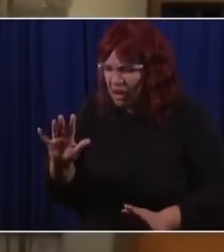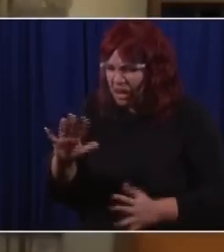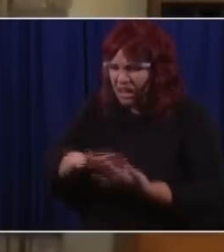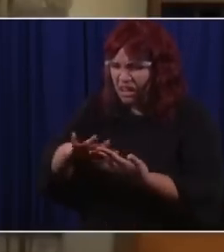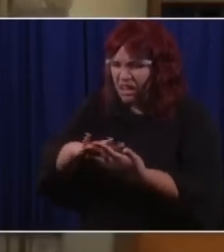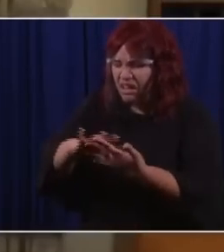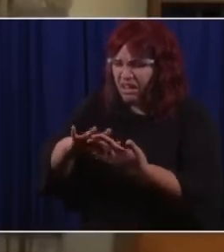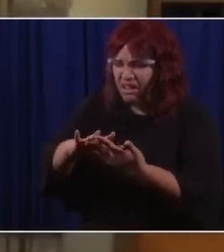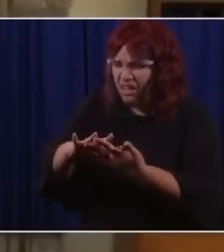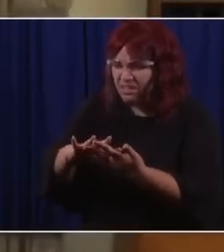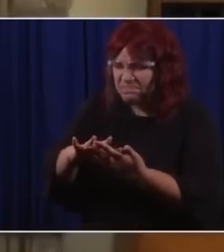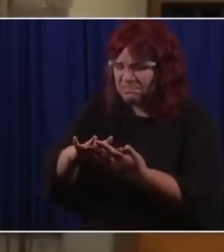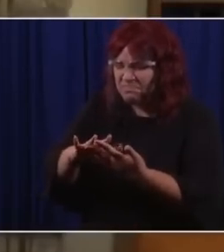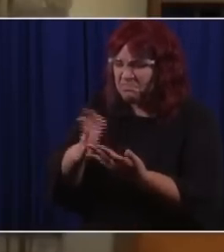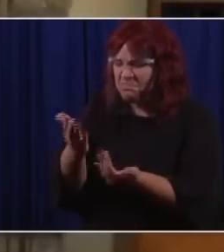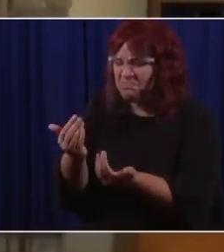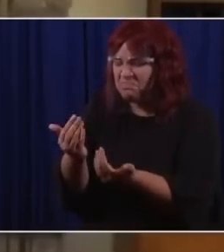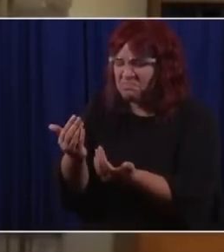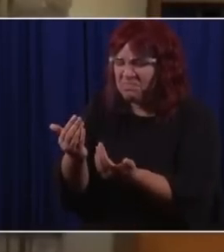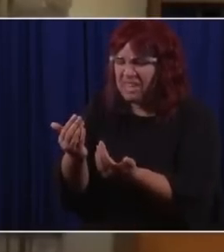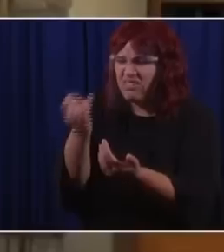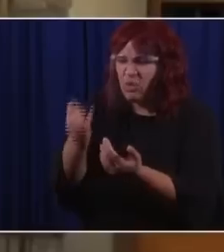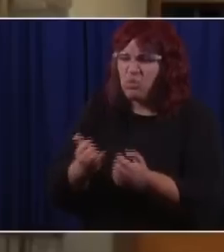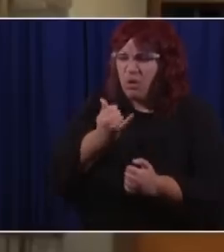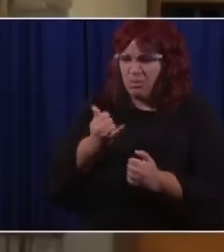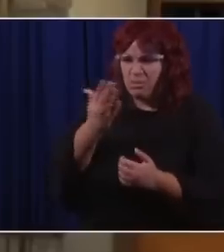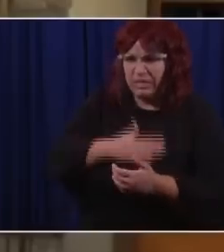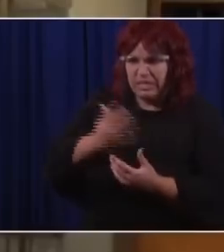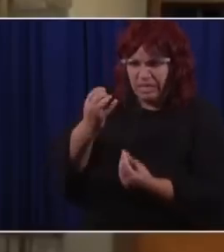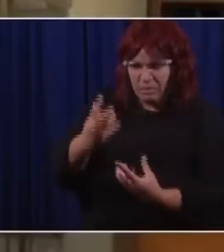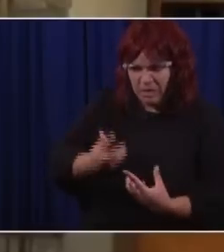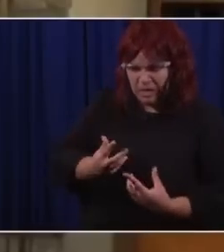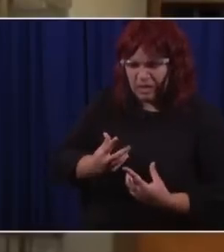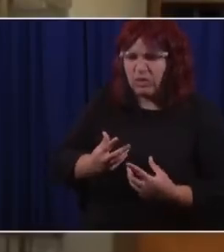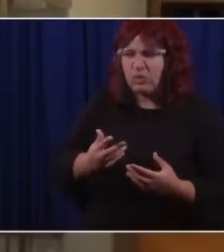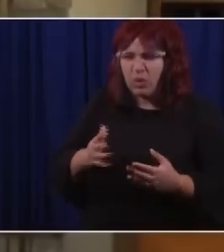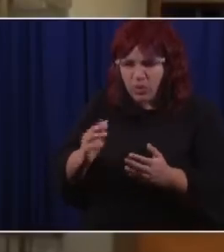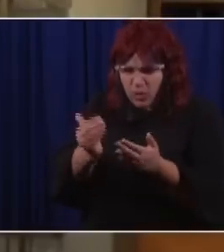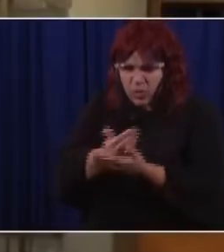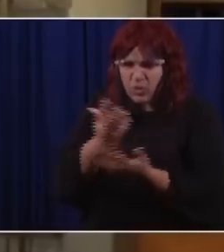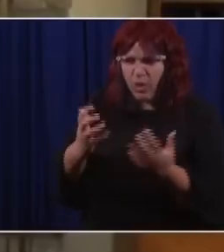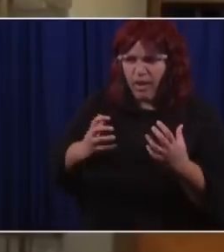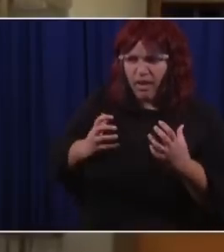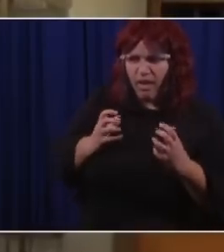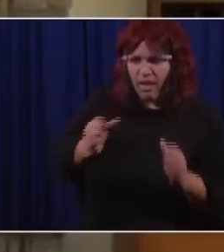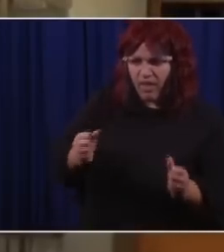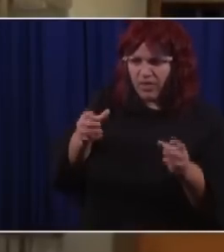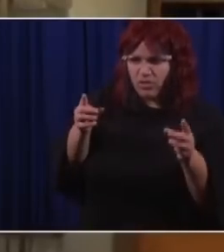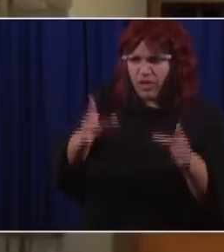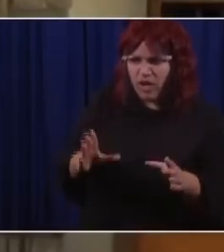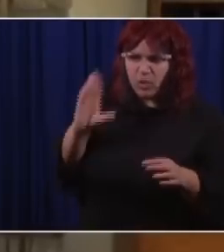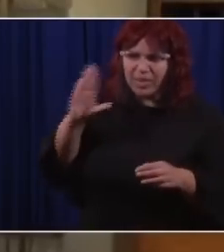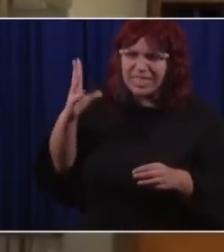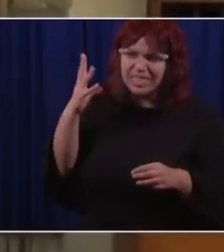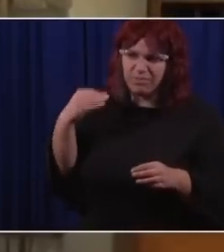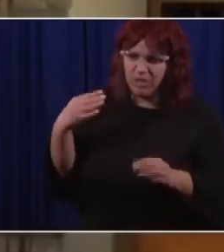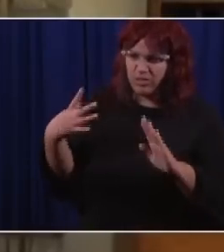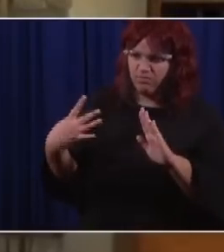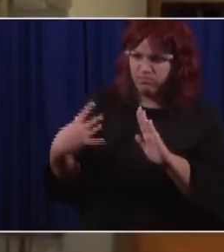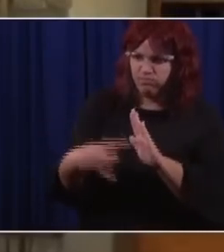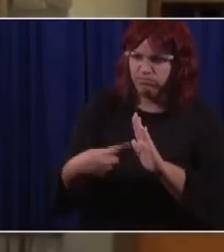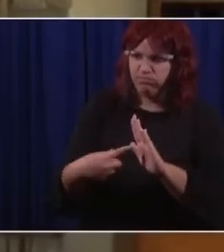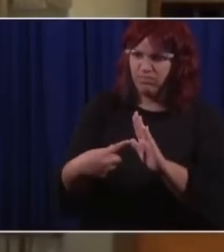correct me if I didn't get it right, their new health director will receive some of the same criticism that Dr.